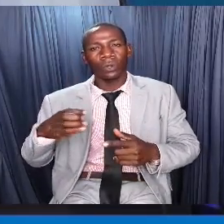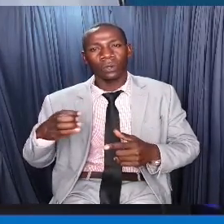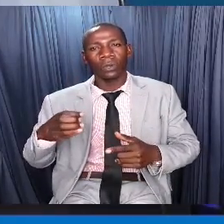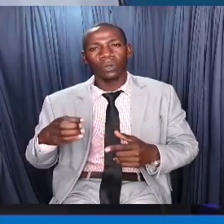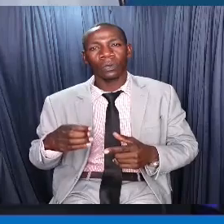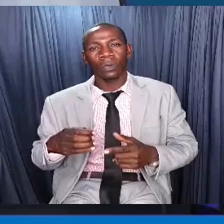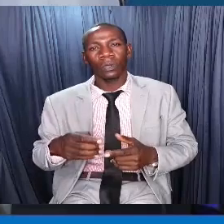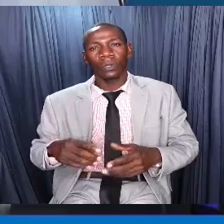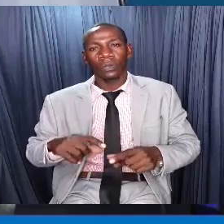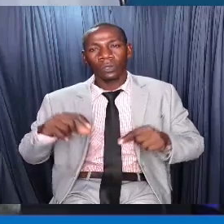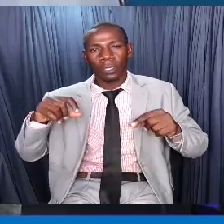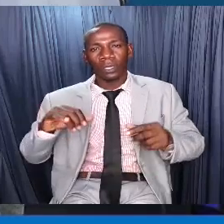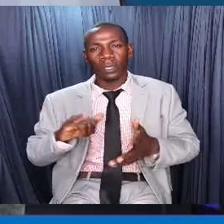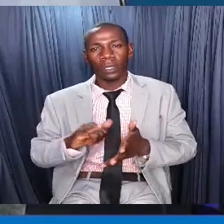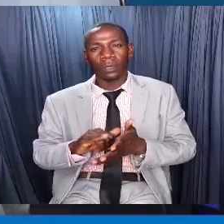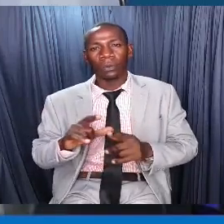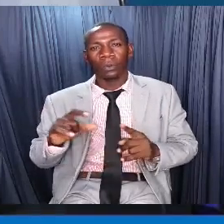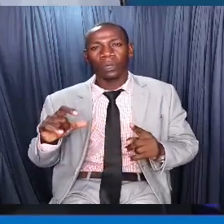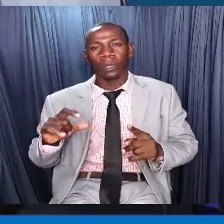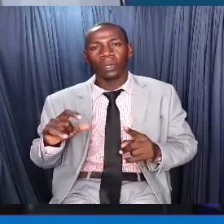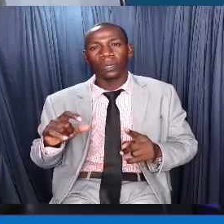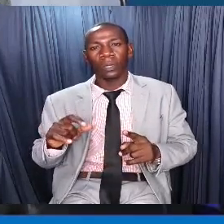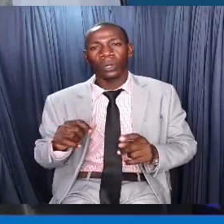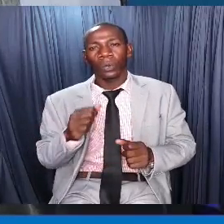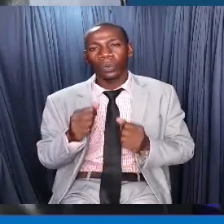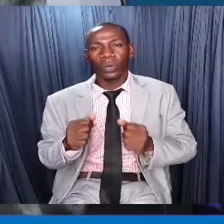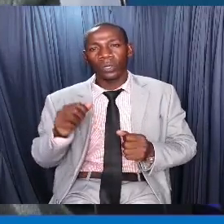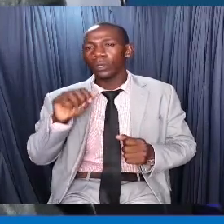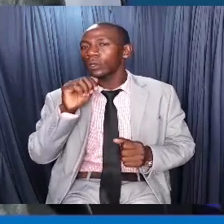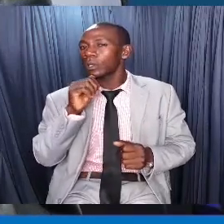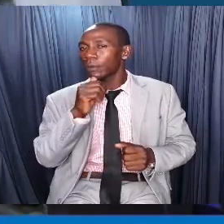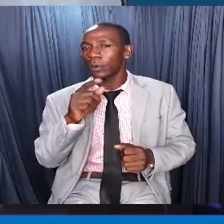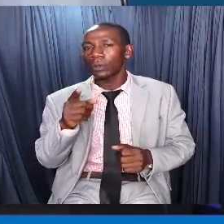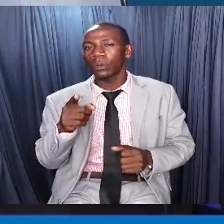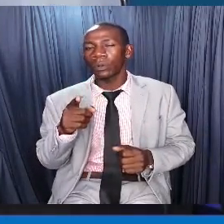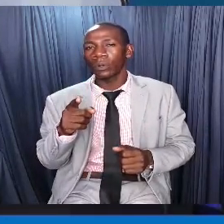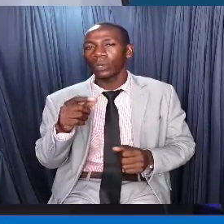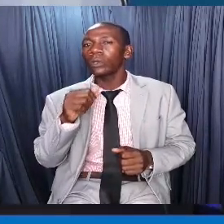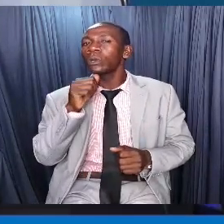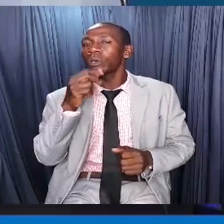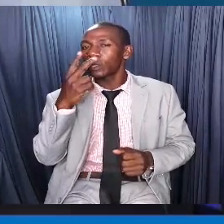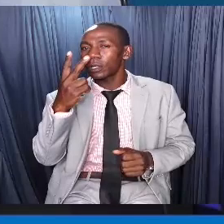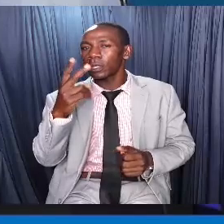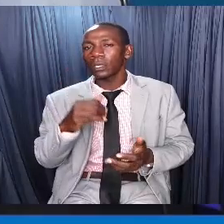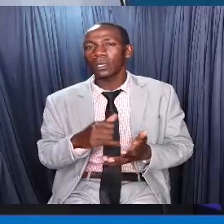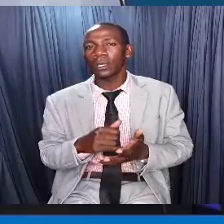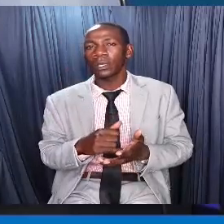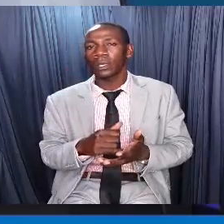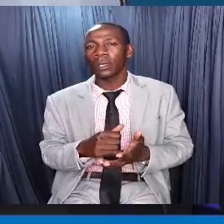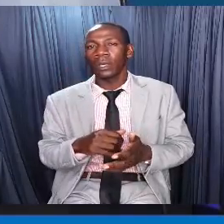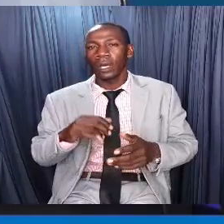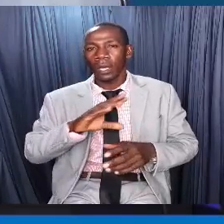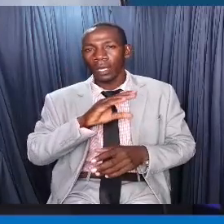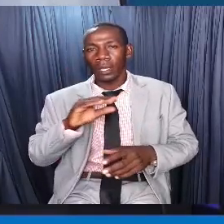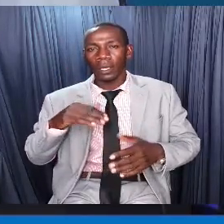knock. Unapeleka lile neno. You take the matter. Ambalo lilikuwa linakusumbua. That was bothering you. Na wewe hulioni. And you never saw it. Sasa kwa